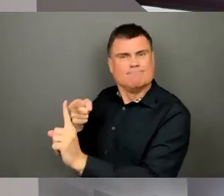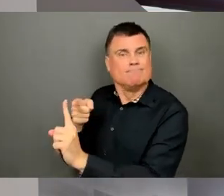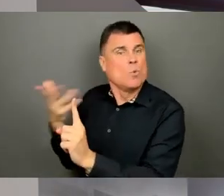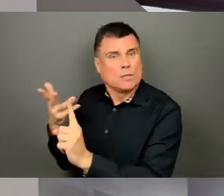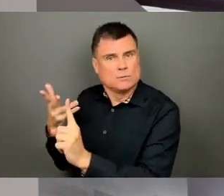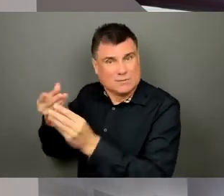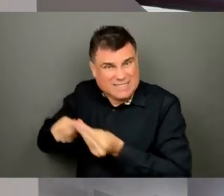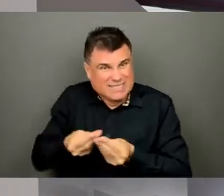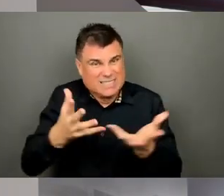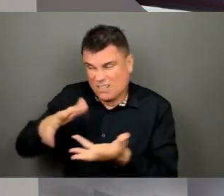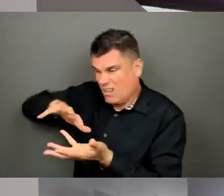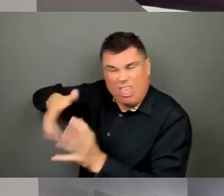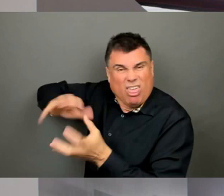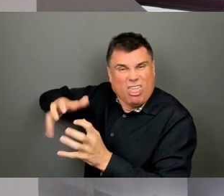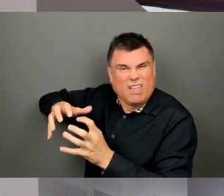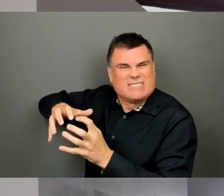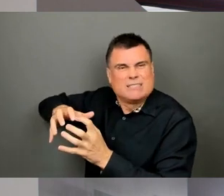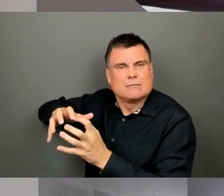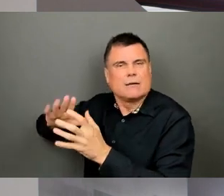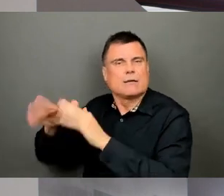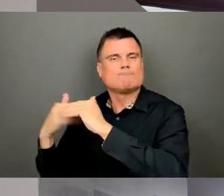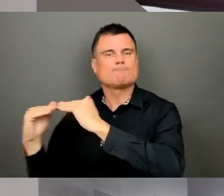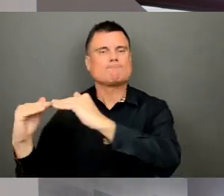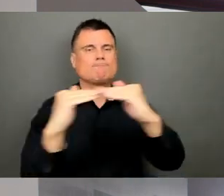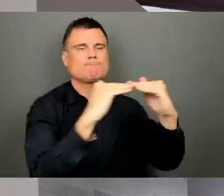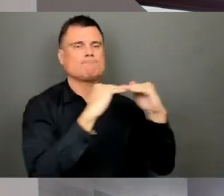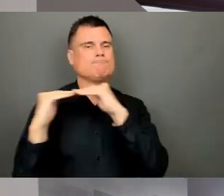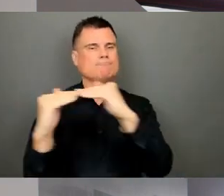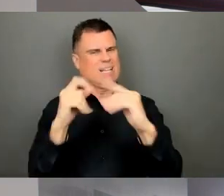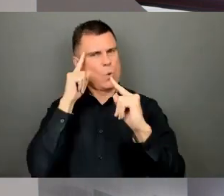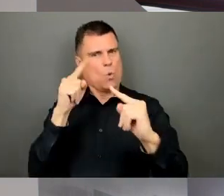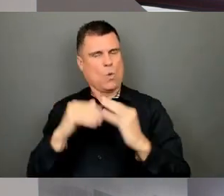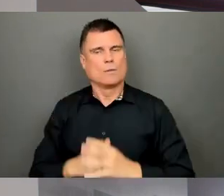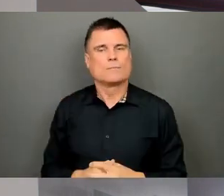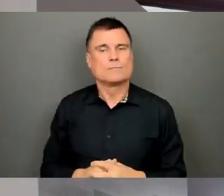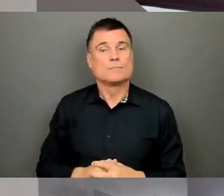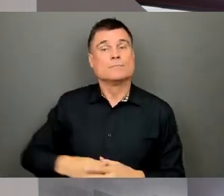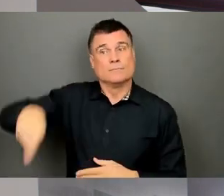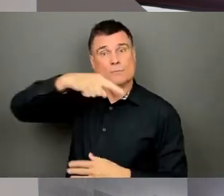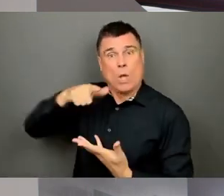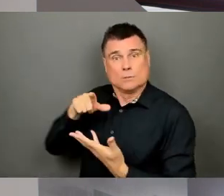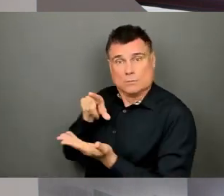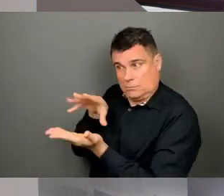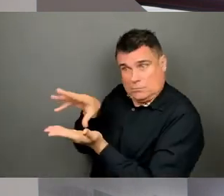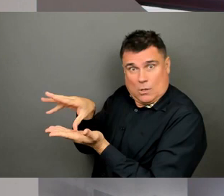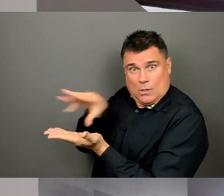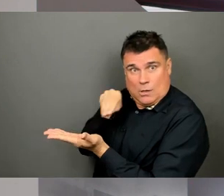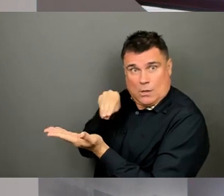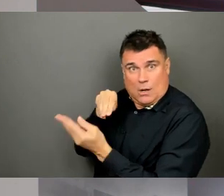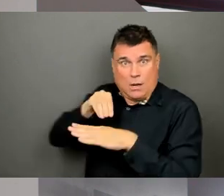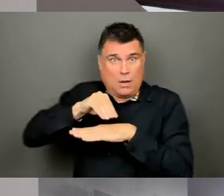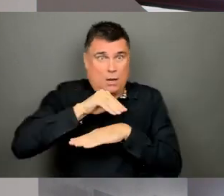time politically. For us, we're going to be demonstrating some of the movement that came within that natural frustration